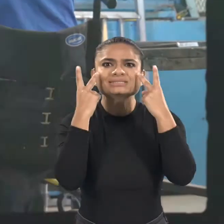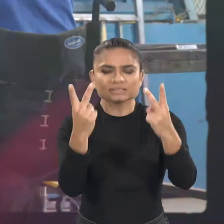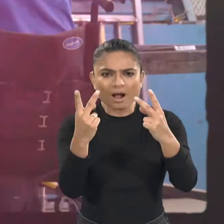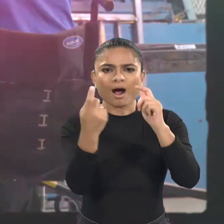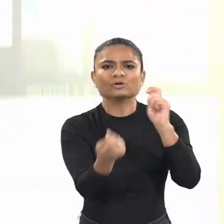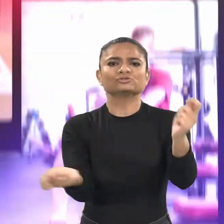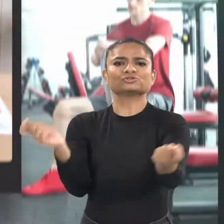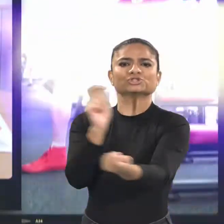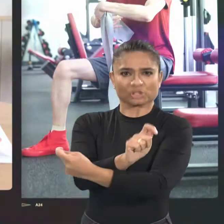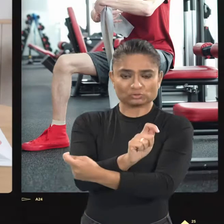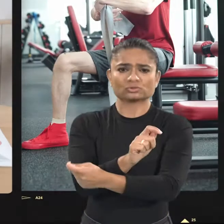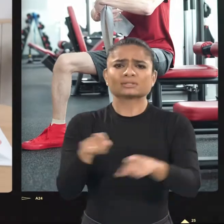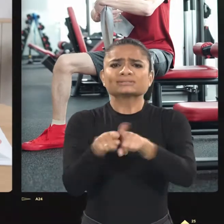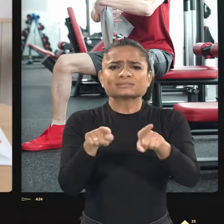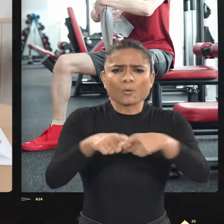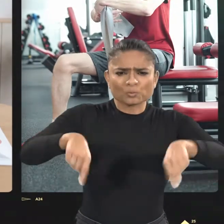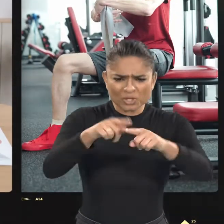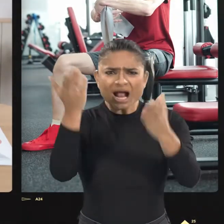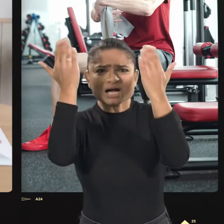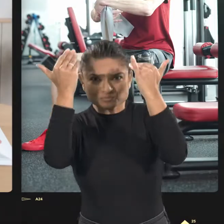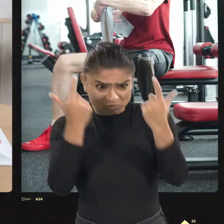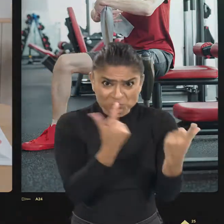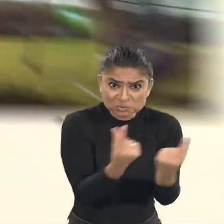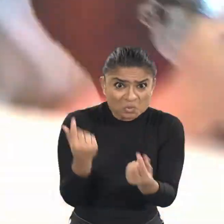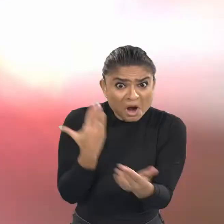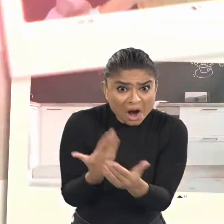expectations from seeing inability to expecting ability.